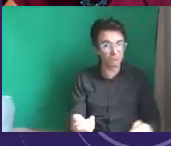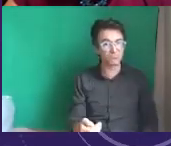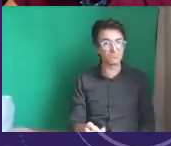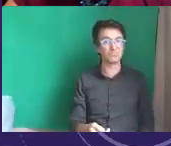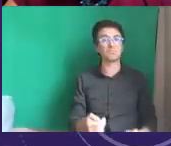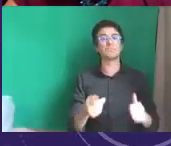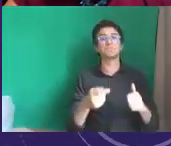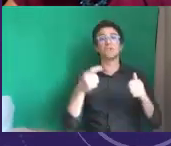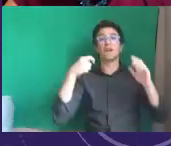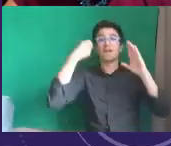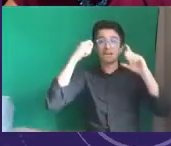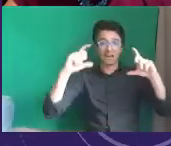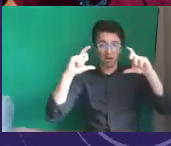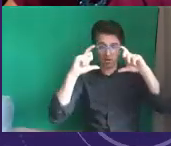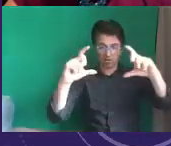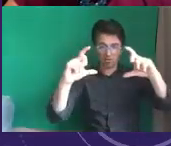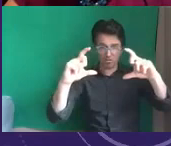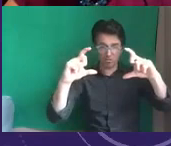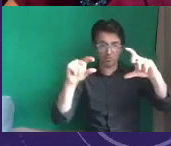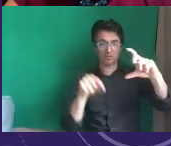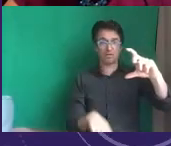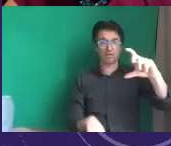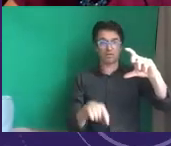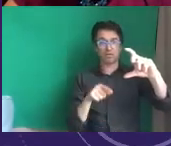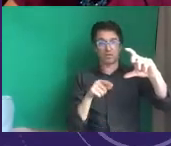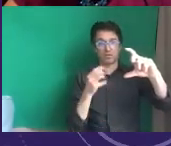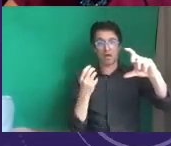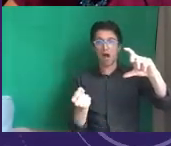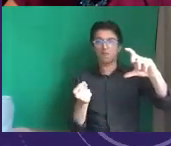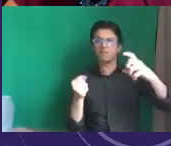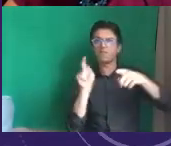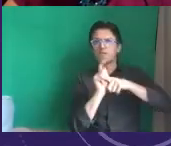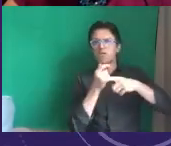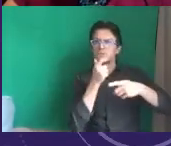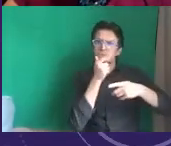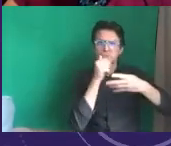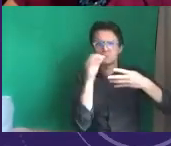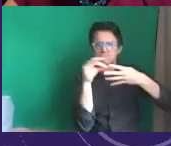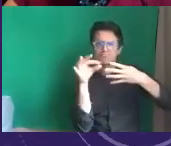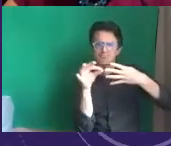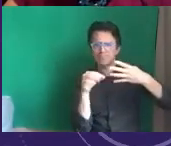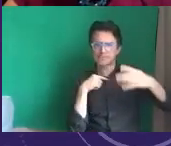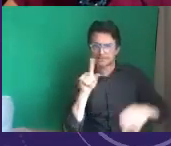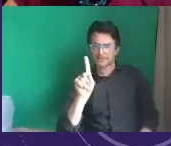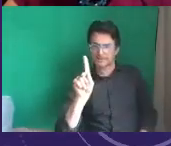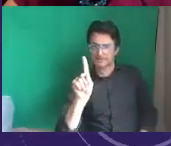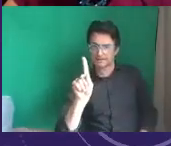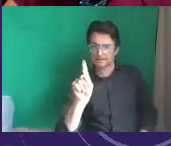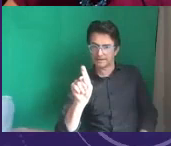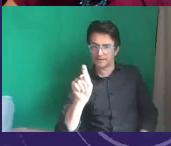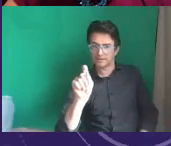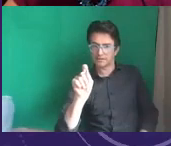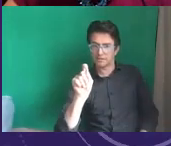file, which is a caption file. This is something you can create yourself. Now, sometimes this step is a little